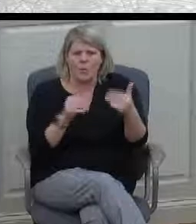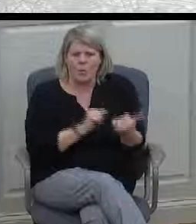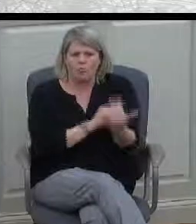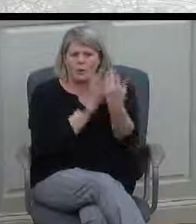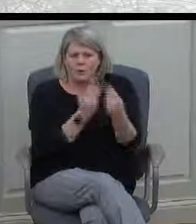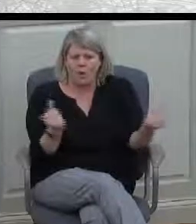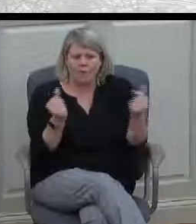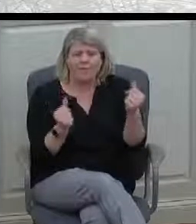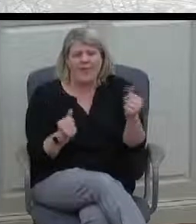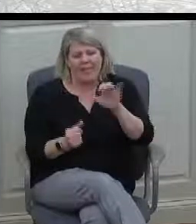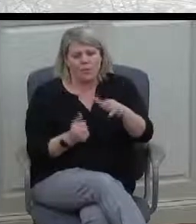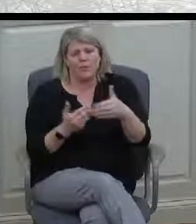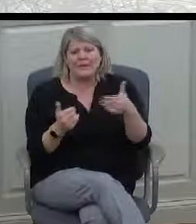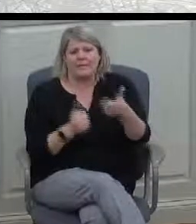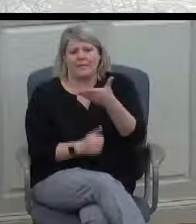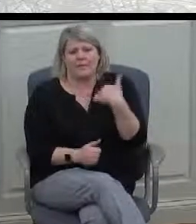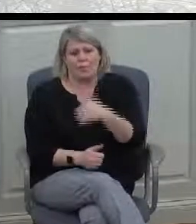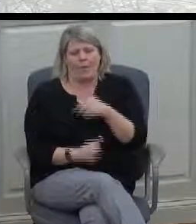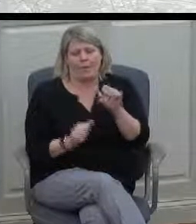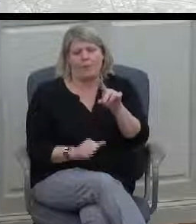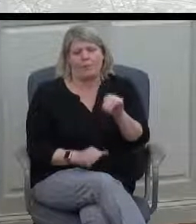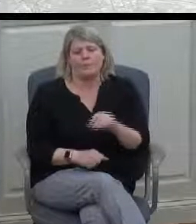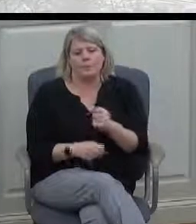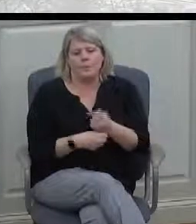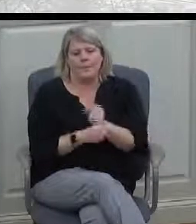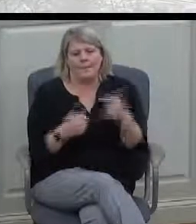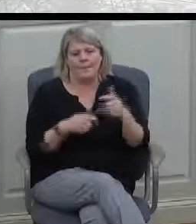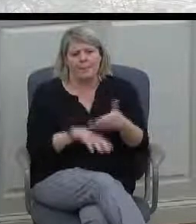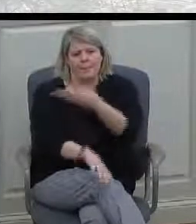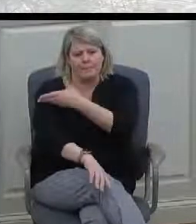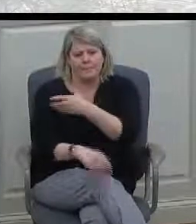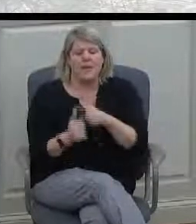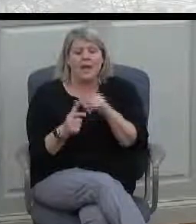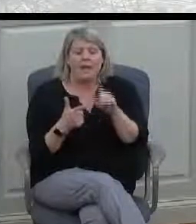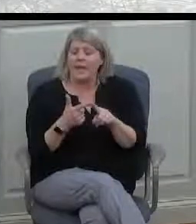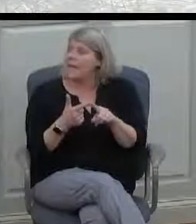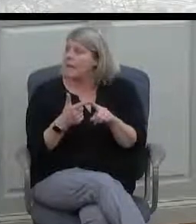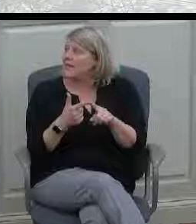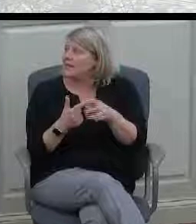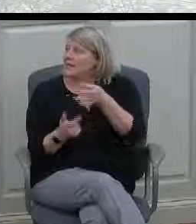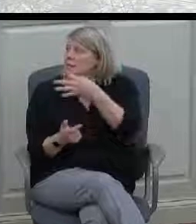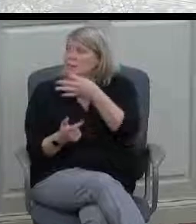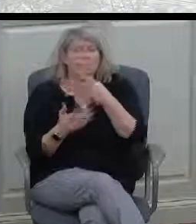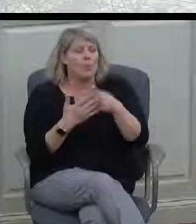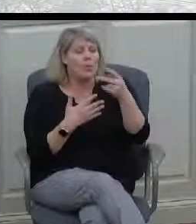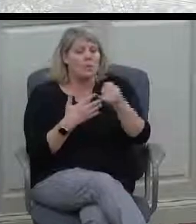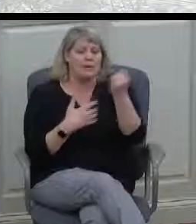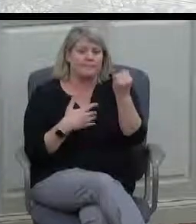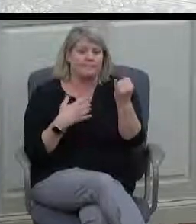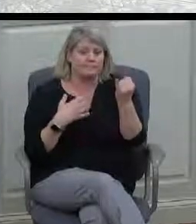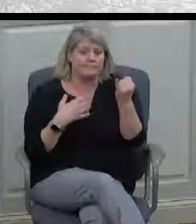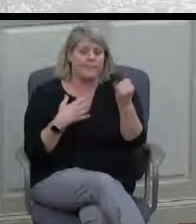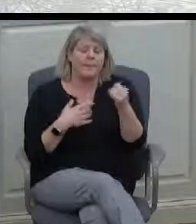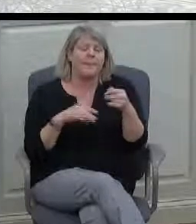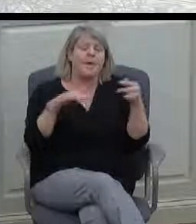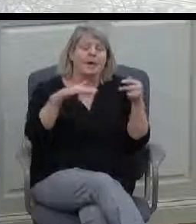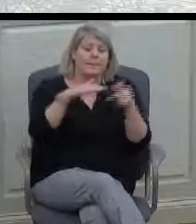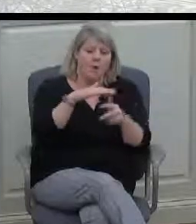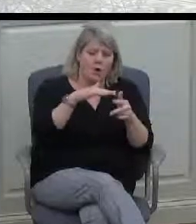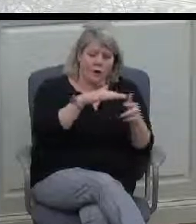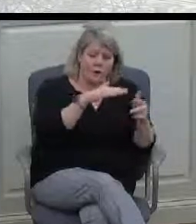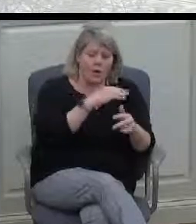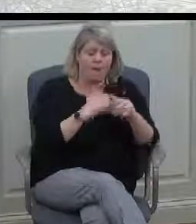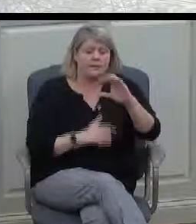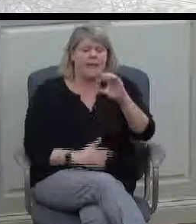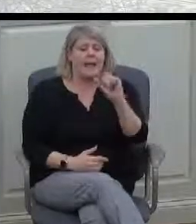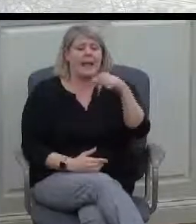can do to make the cemeteries look better. And then upcoming projects, the parking garage, the capstone repairs,